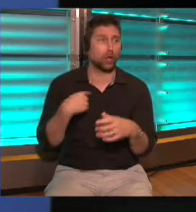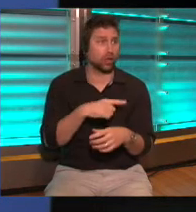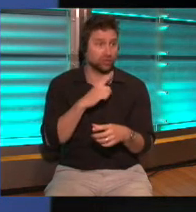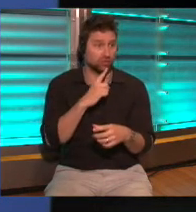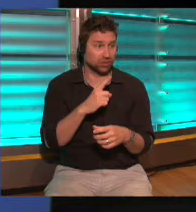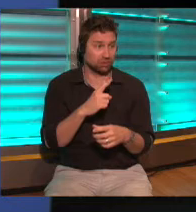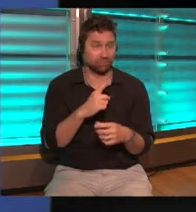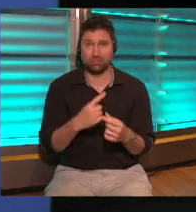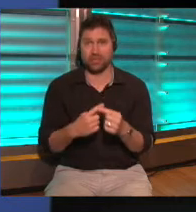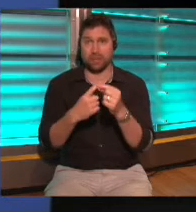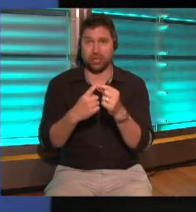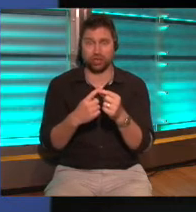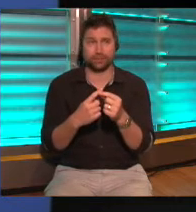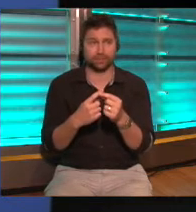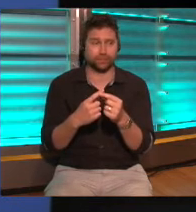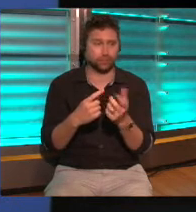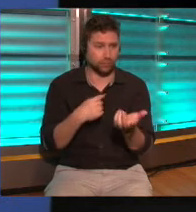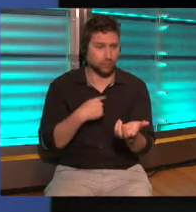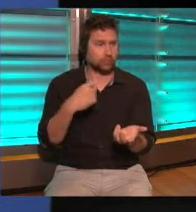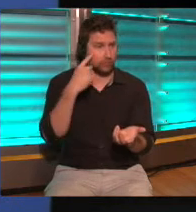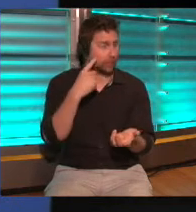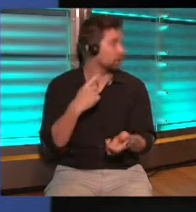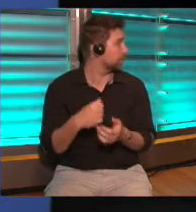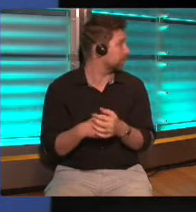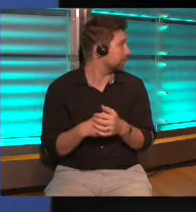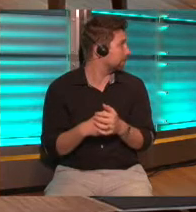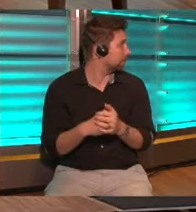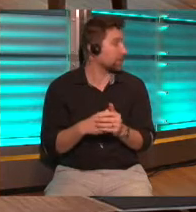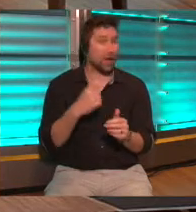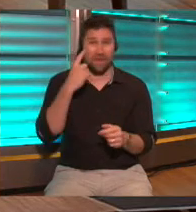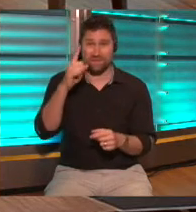especially, I think for us,